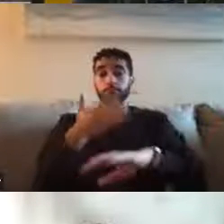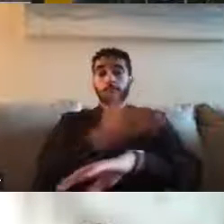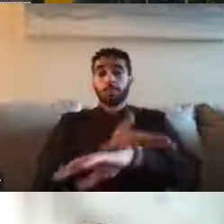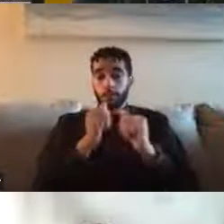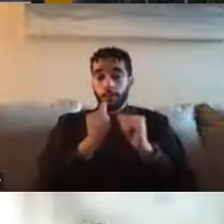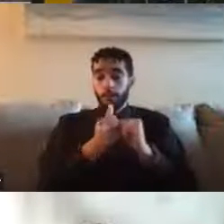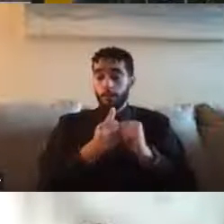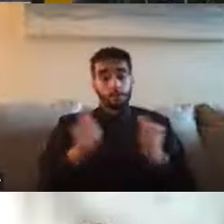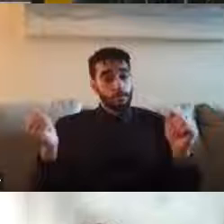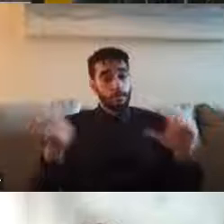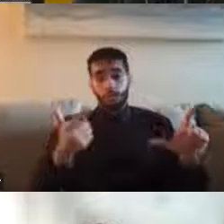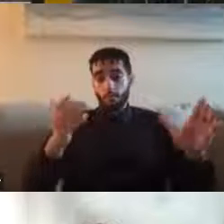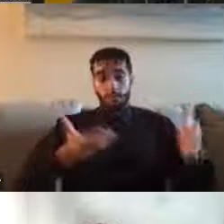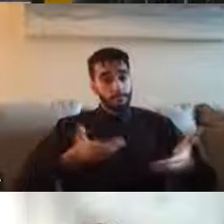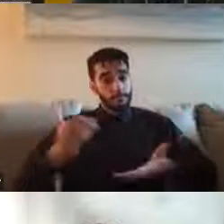that is welcome.